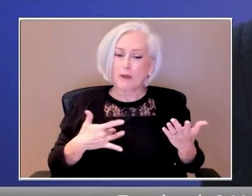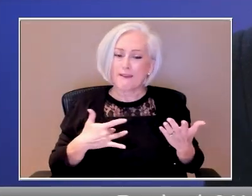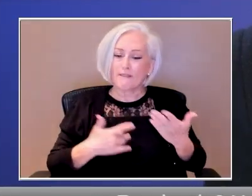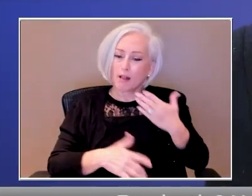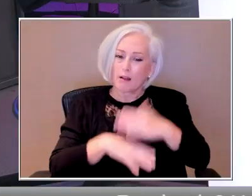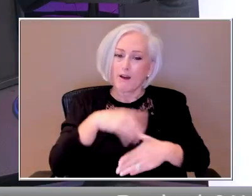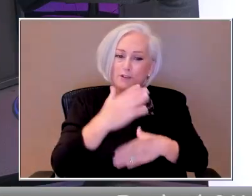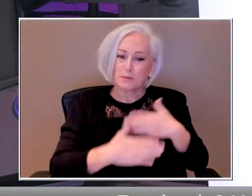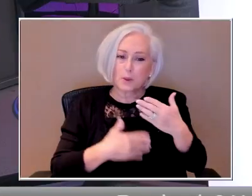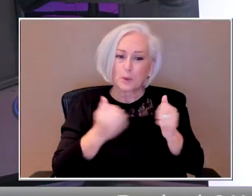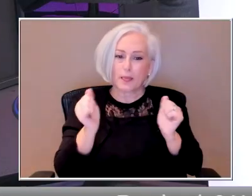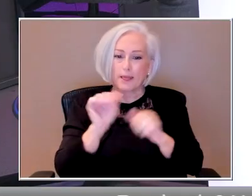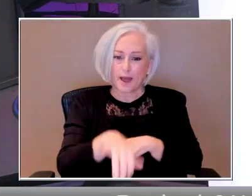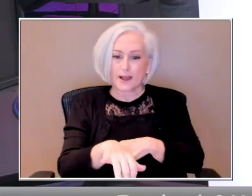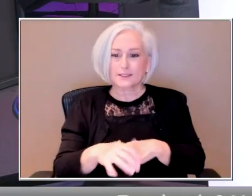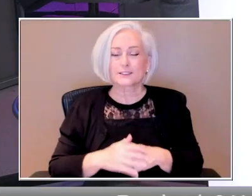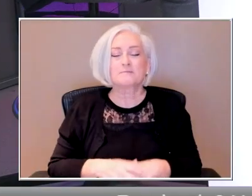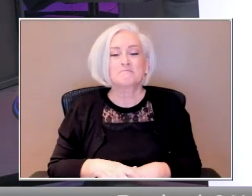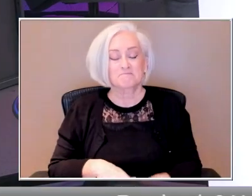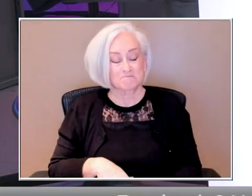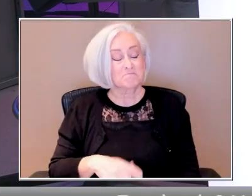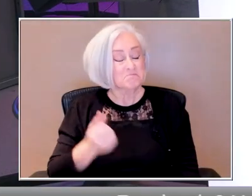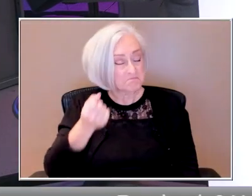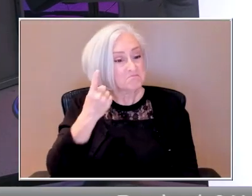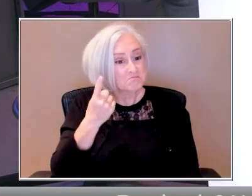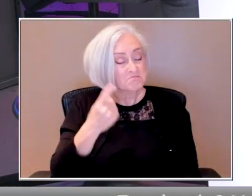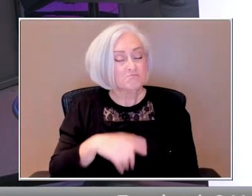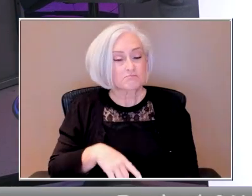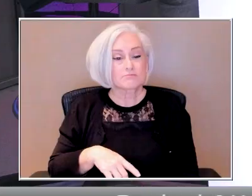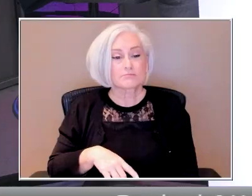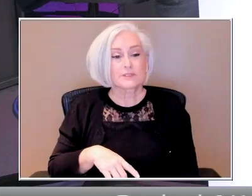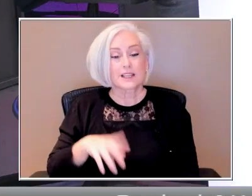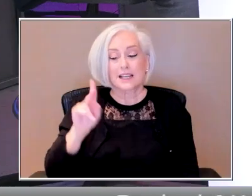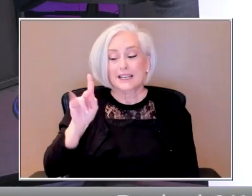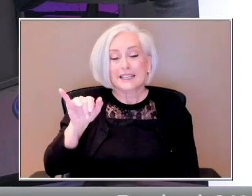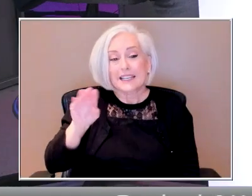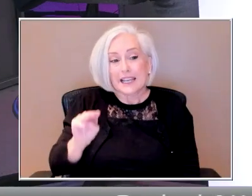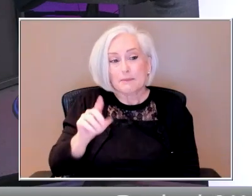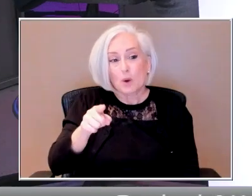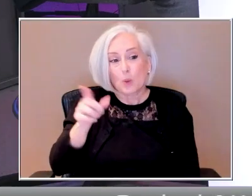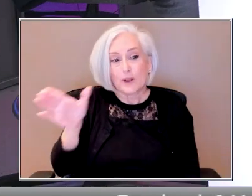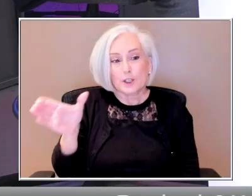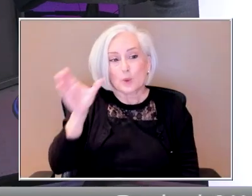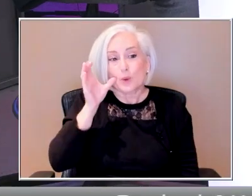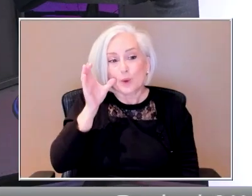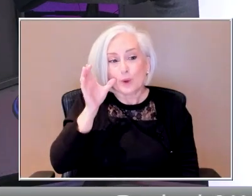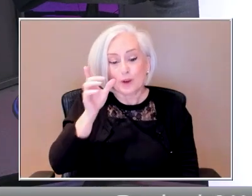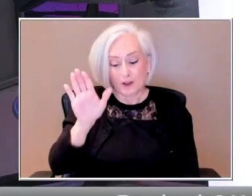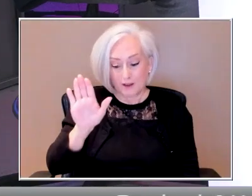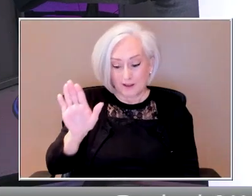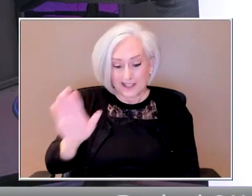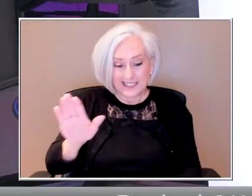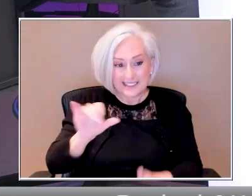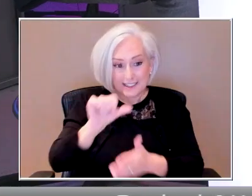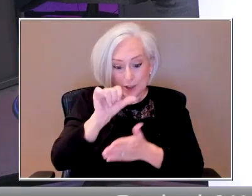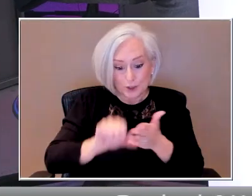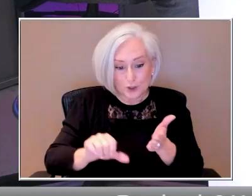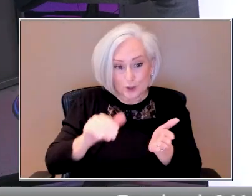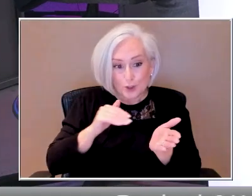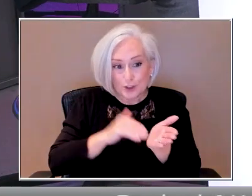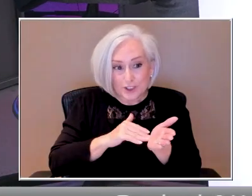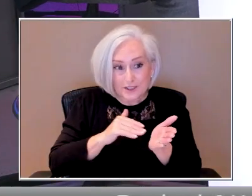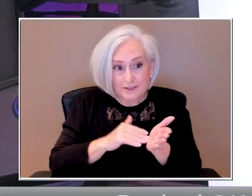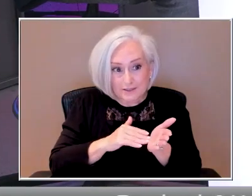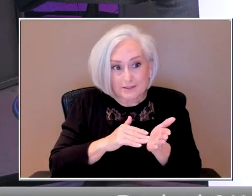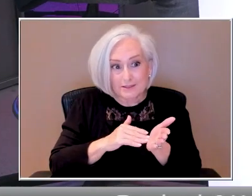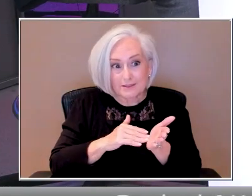as a patient. That makes complete sense. And then Kim, when you hear that the surgeon who's going to be operating on your son had the same exact surgery.